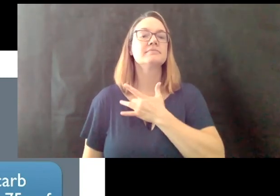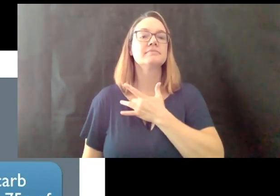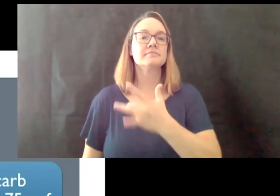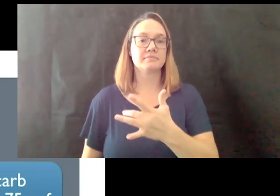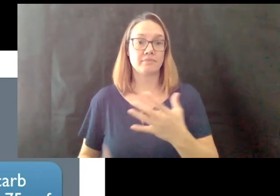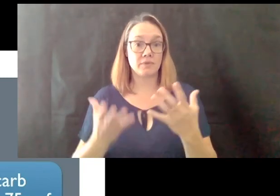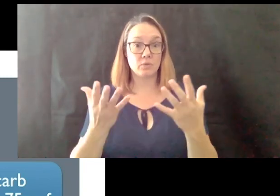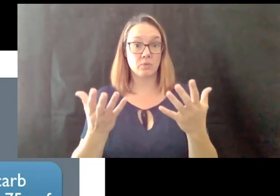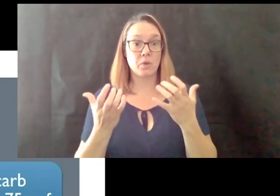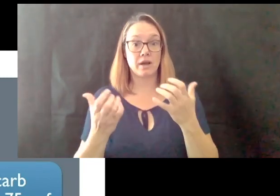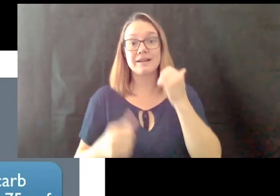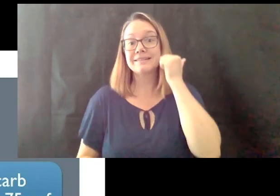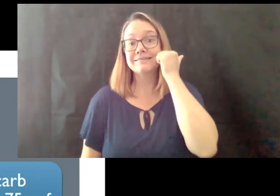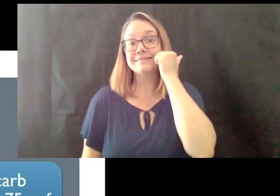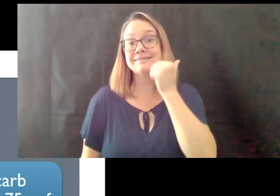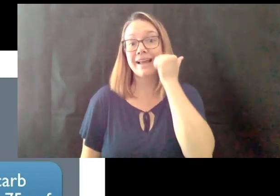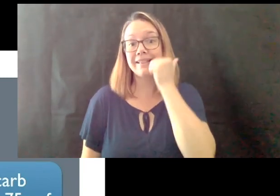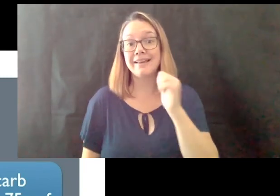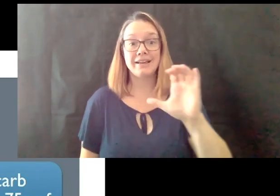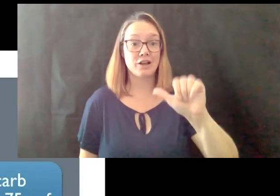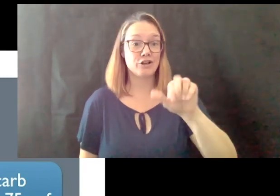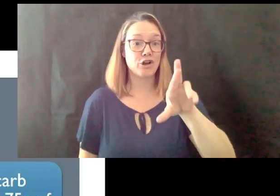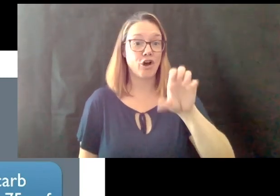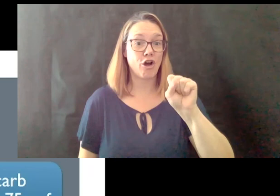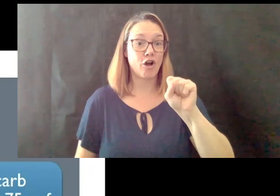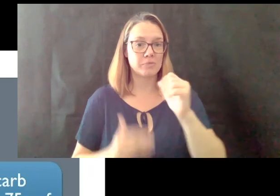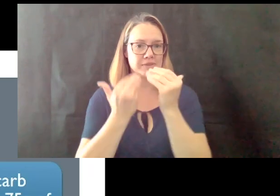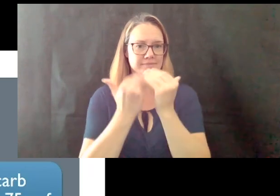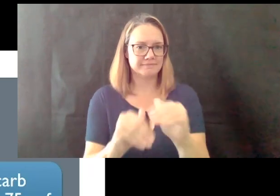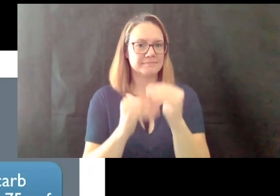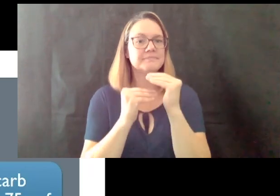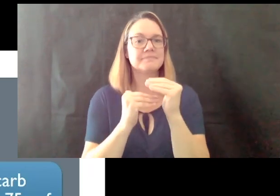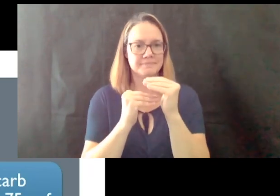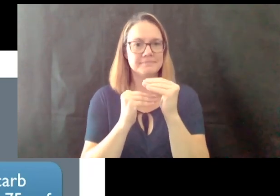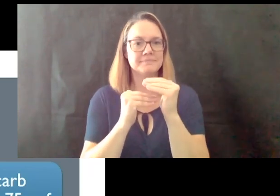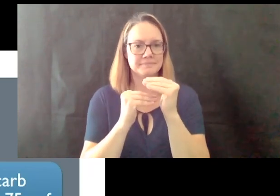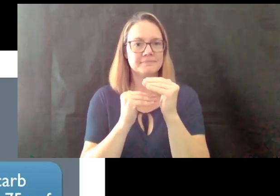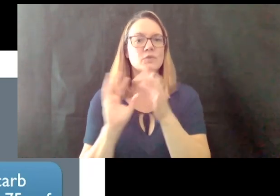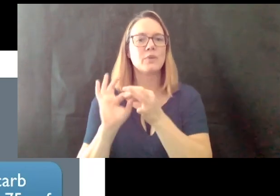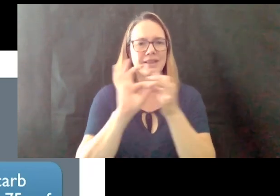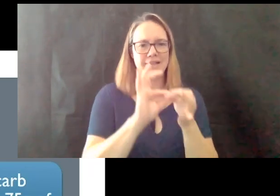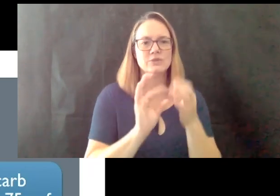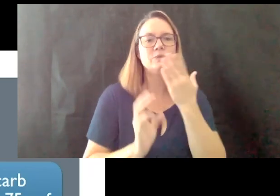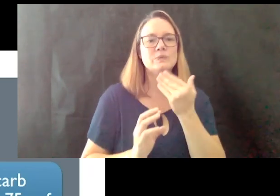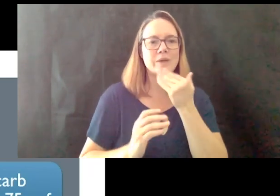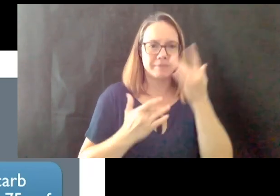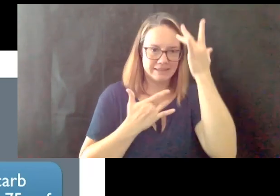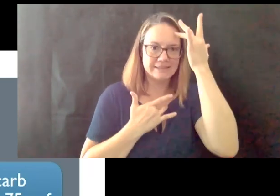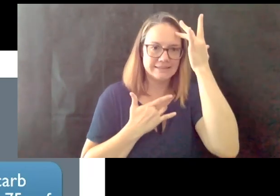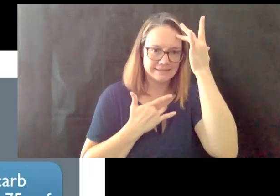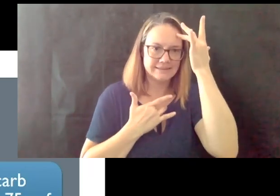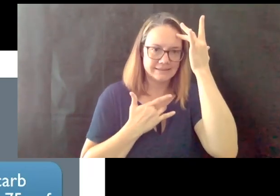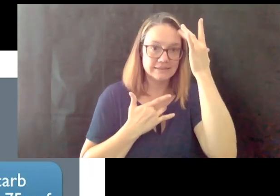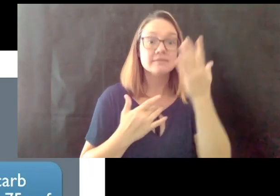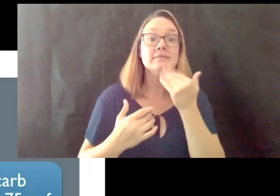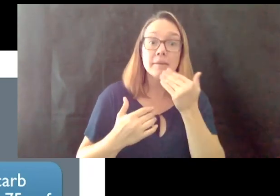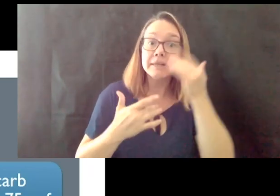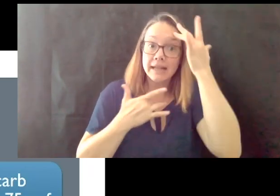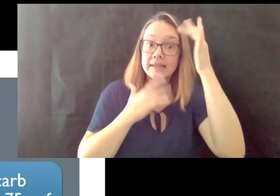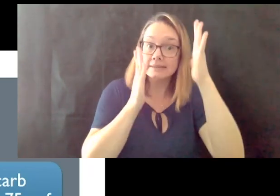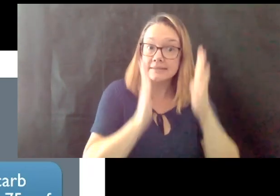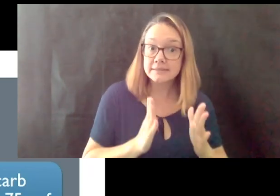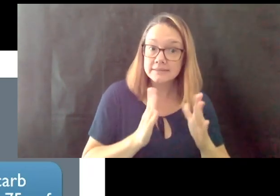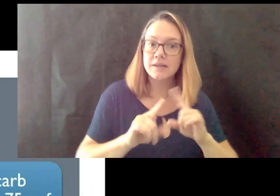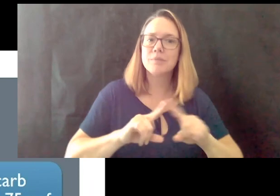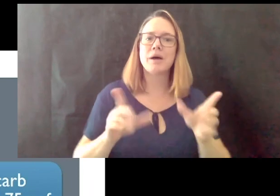In general, we're going to want to keep our daily carbohydrate servings in check. That's what we're looking at in diabetes. And